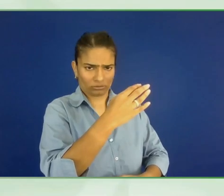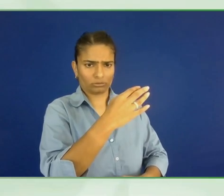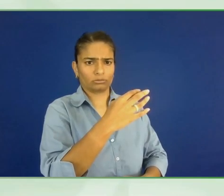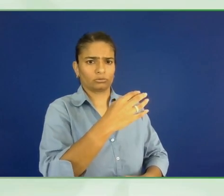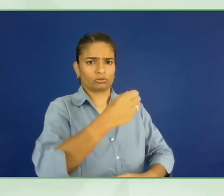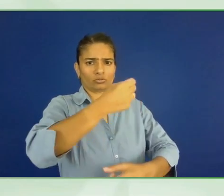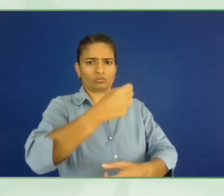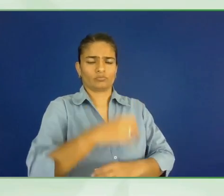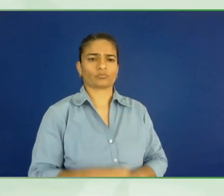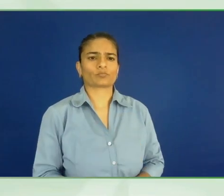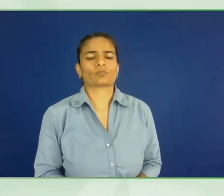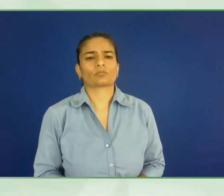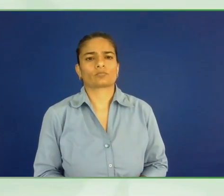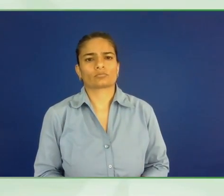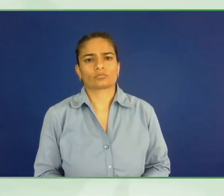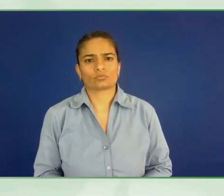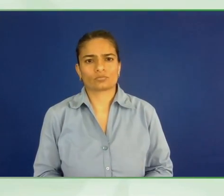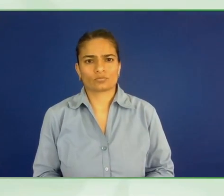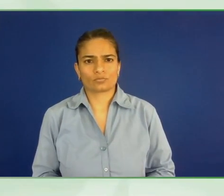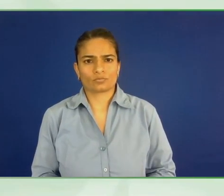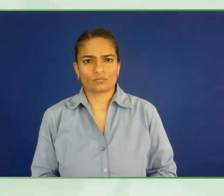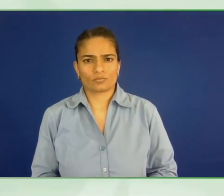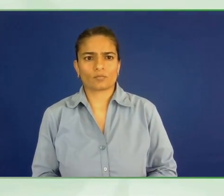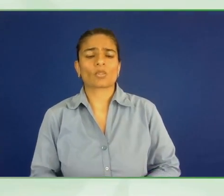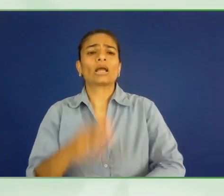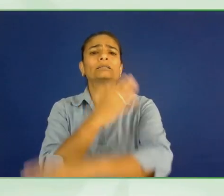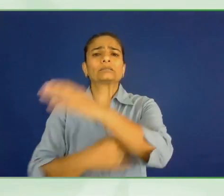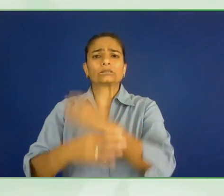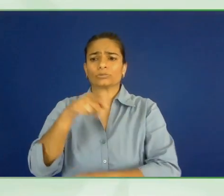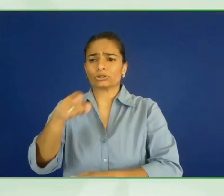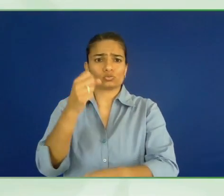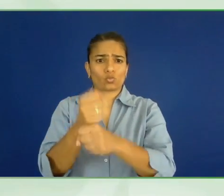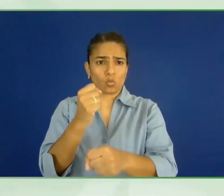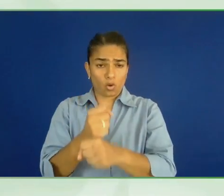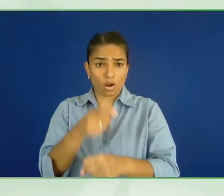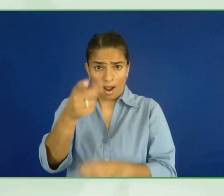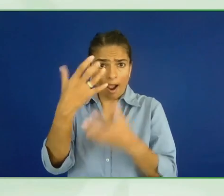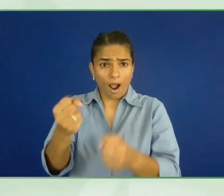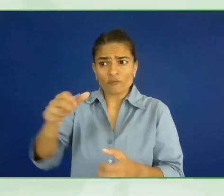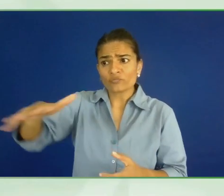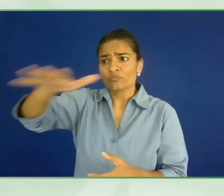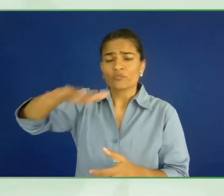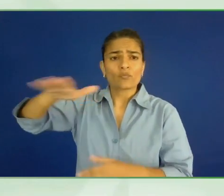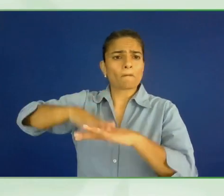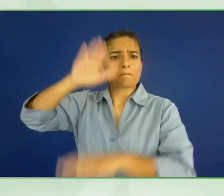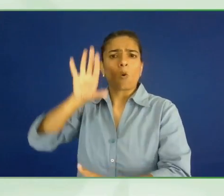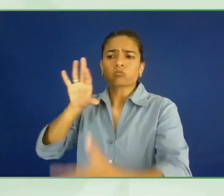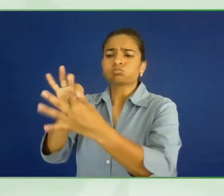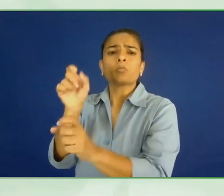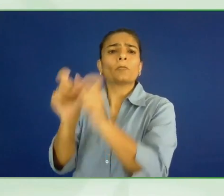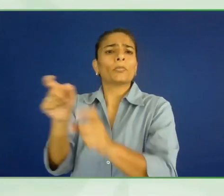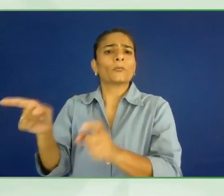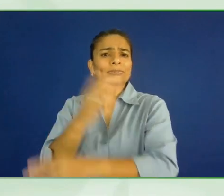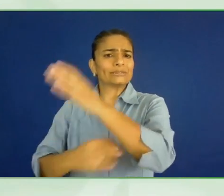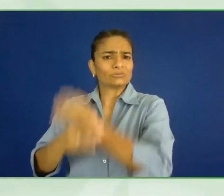for intellectual disabilities as well? Intellectual disabilities? So yes, we